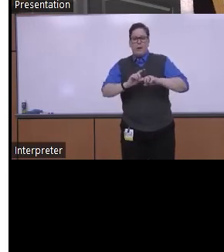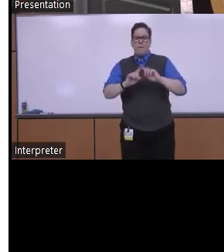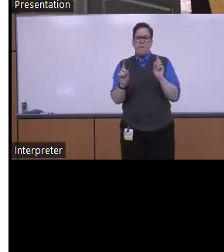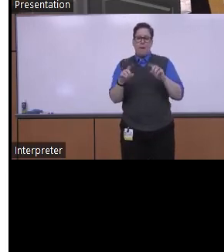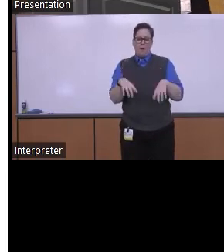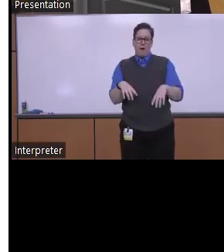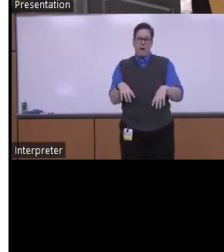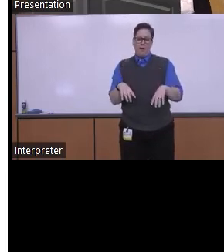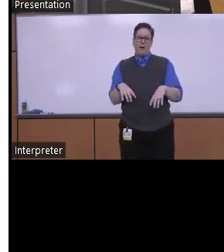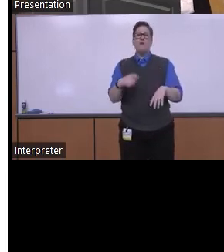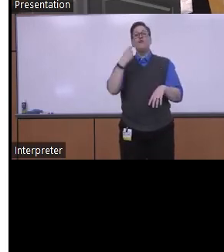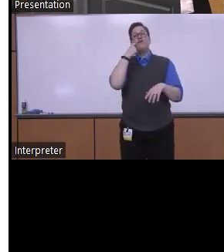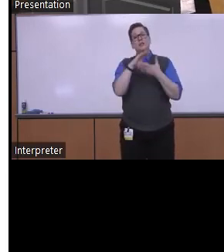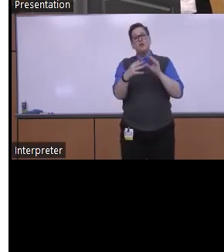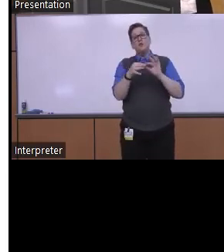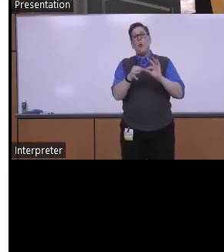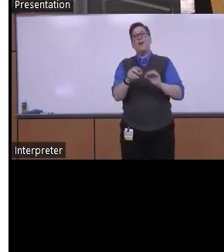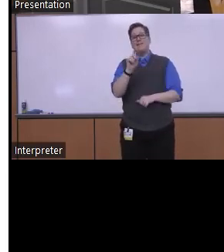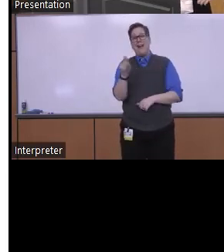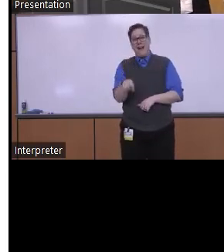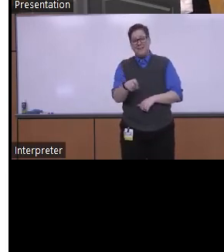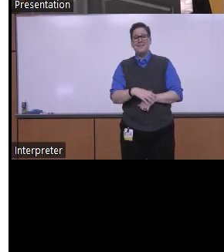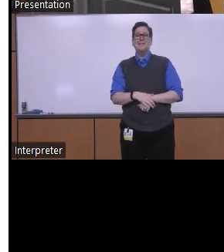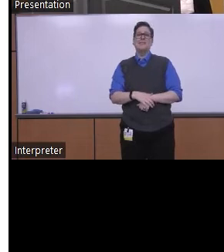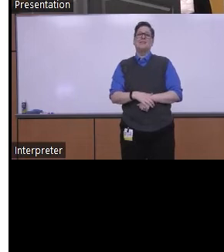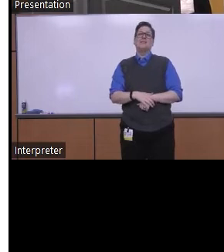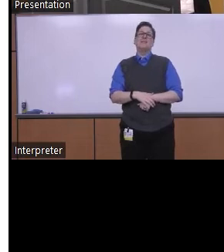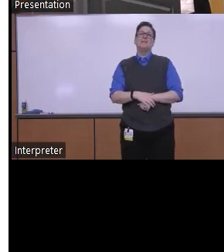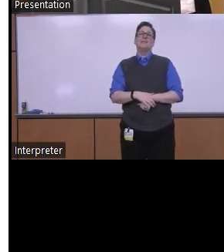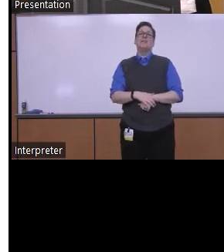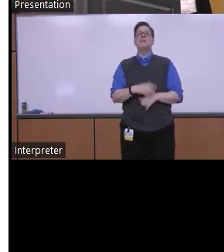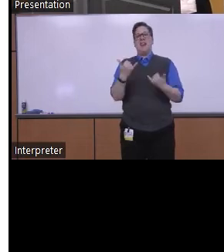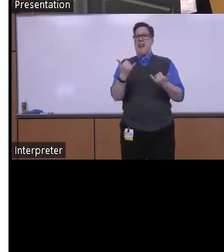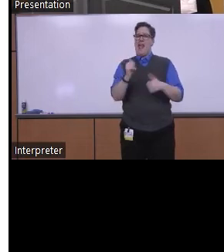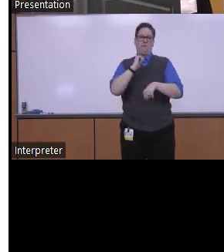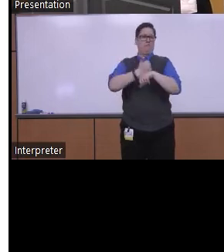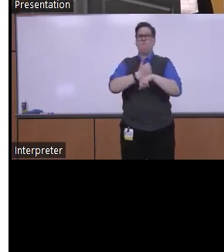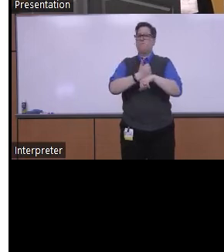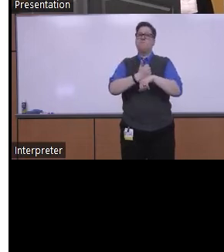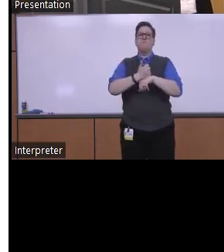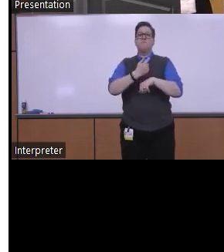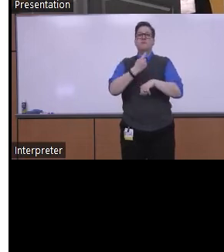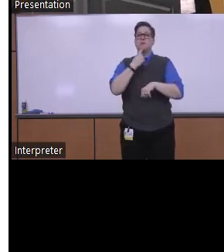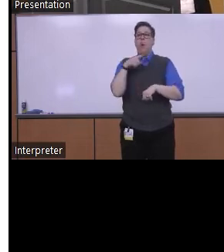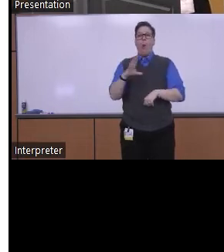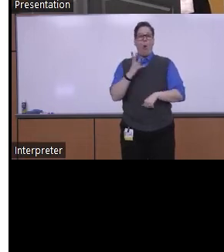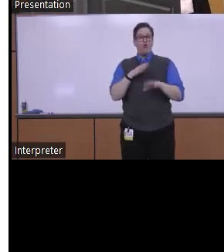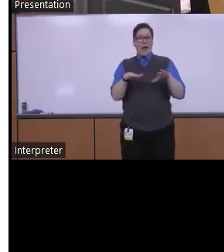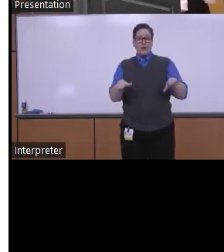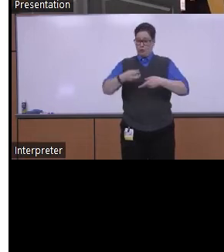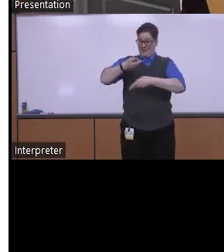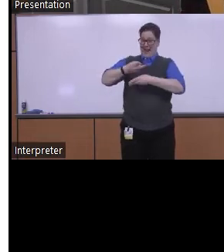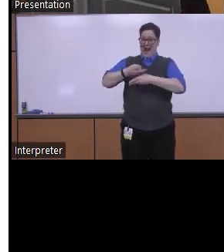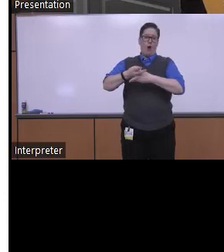laid to rest with the recent stories coming out from Texas, which include recent measures to criminalize the very existence and care of trans children in